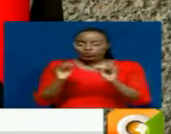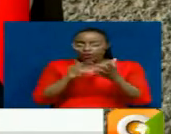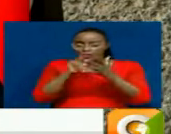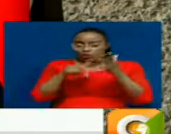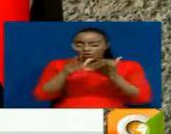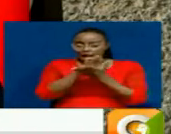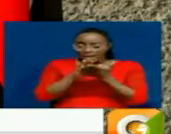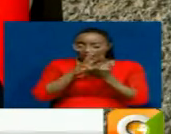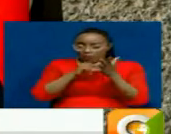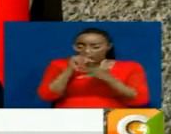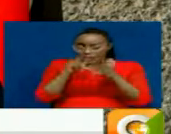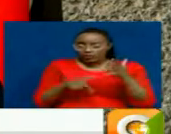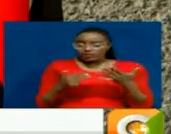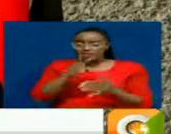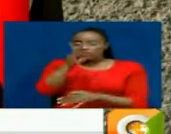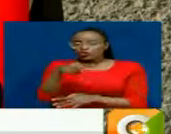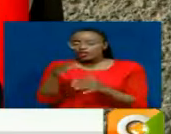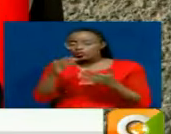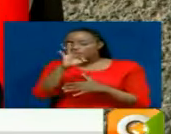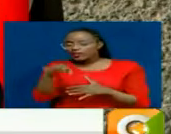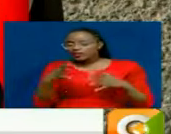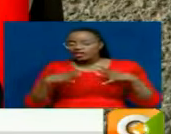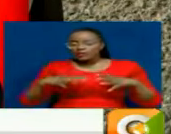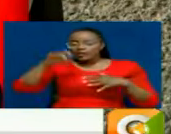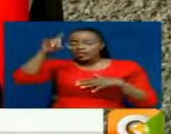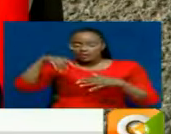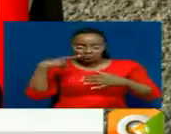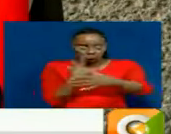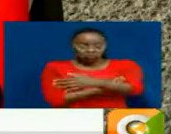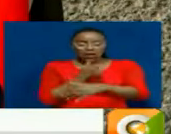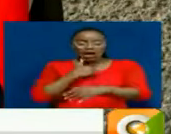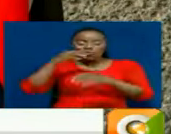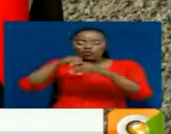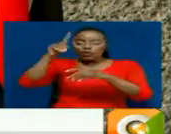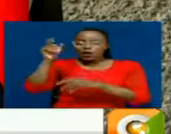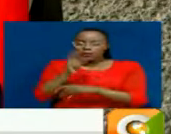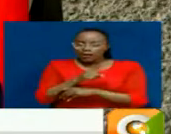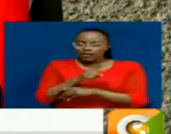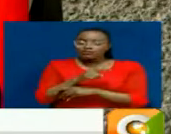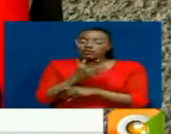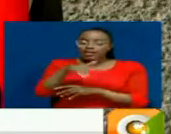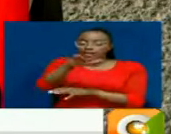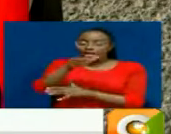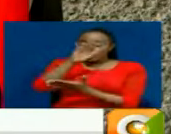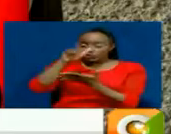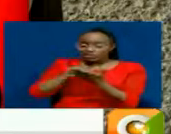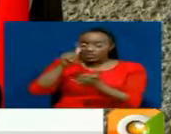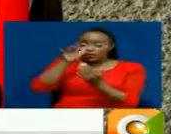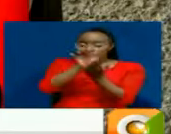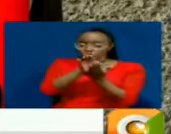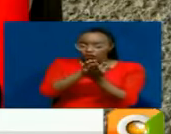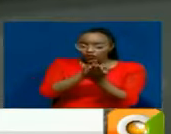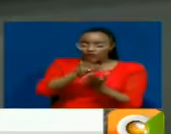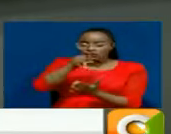So that basically means 2,000 or 3,000 people have to be vaccinated within a month in facilities that